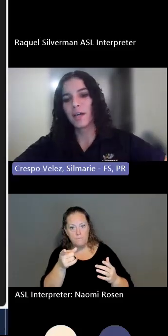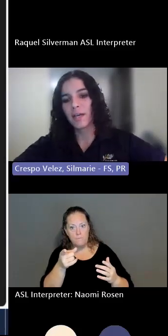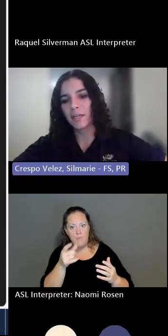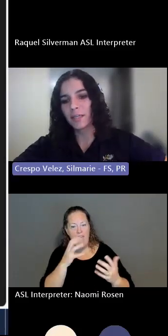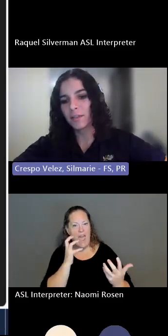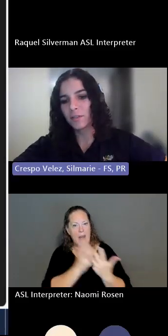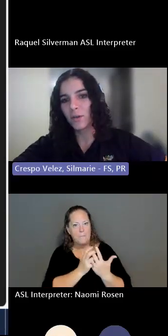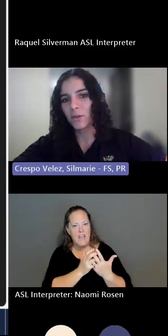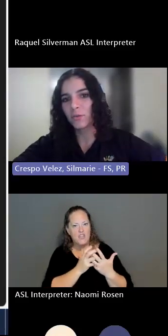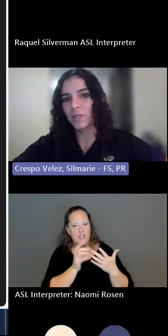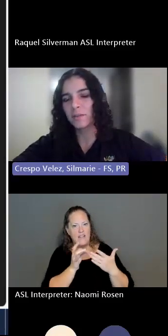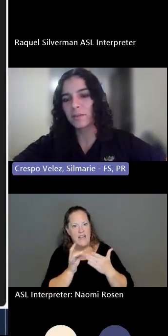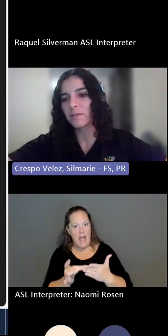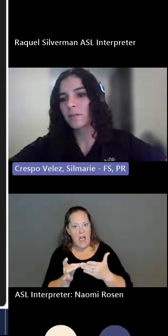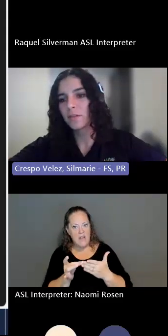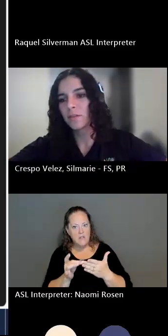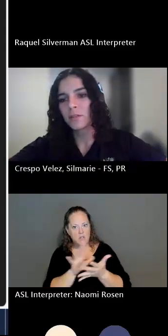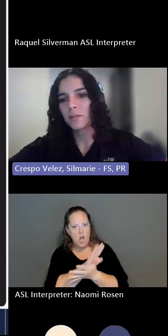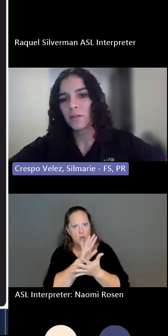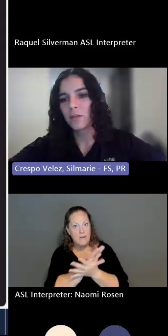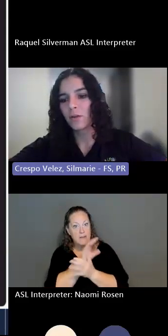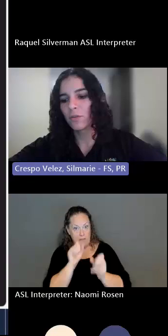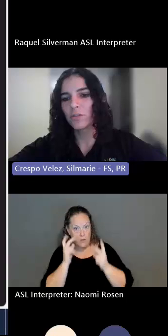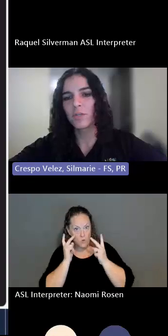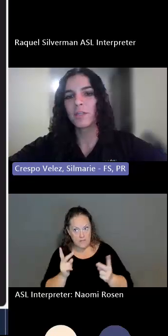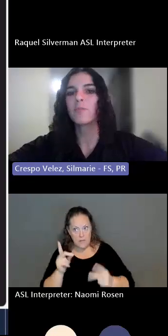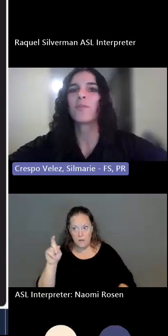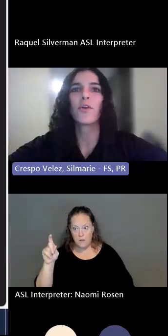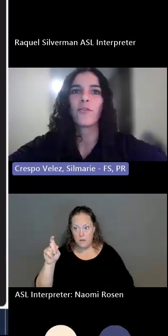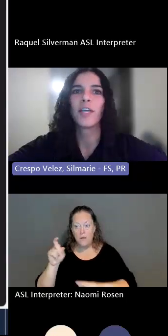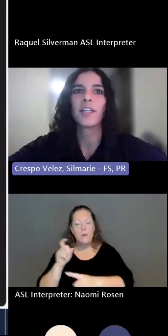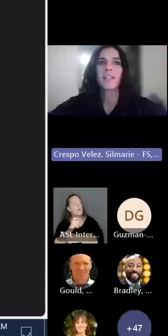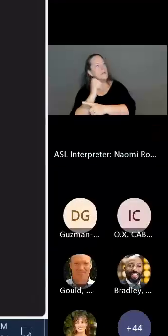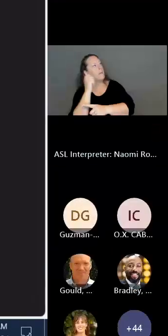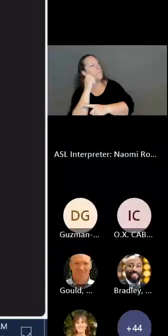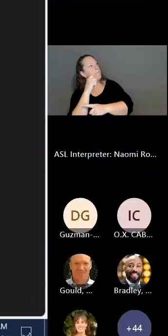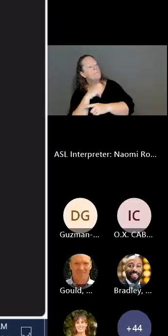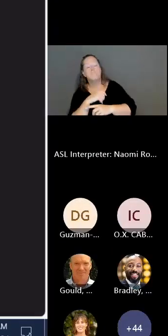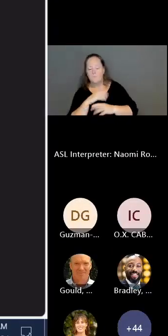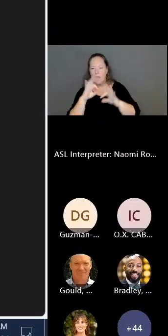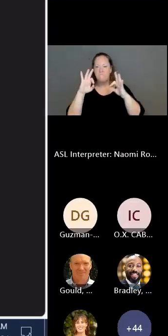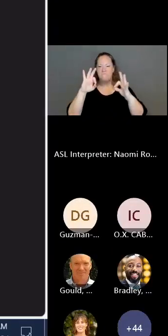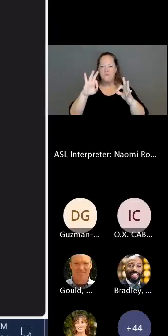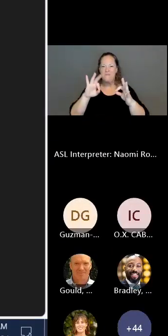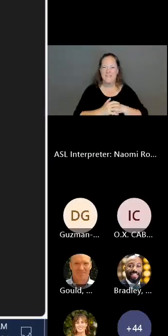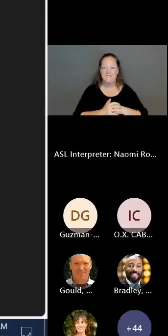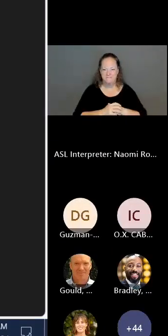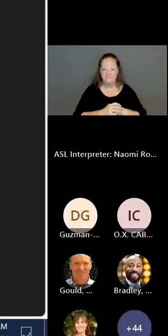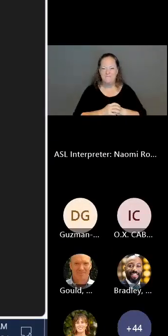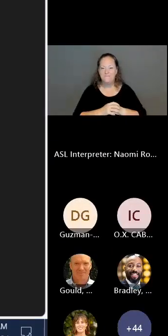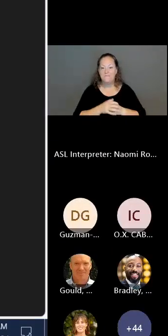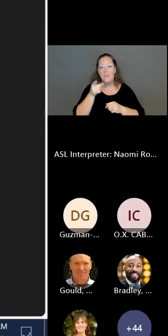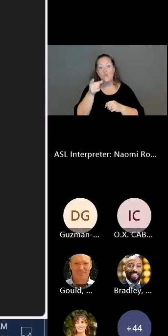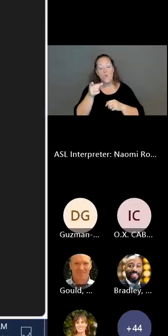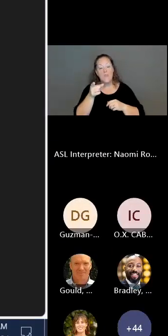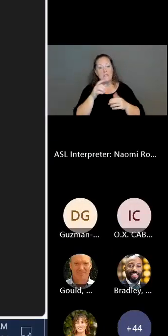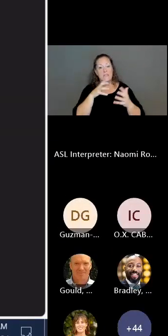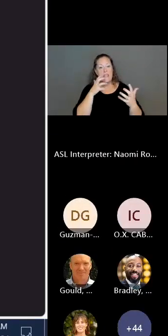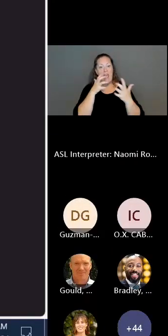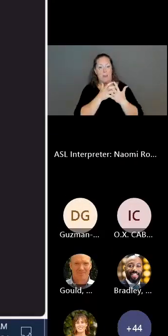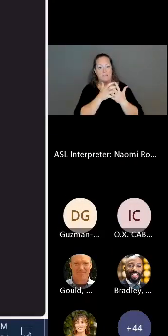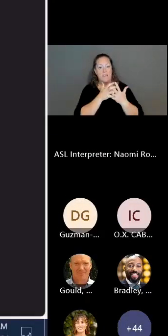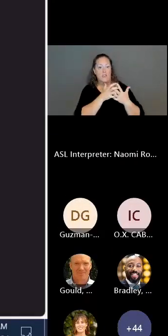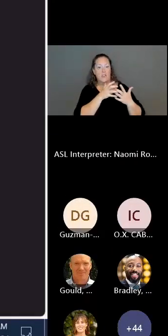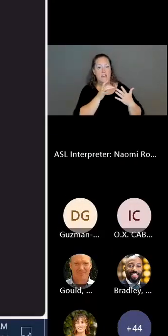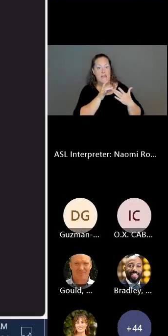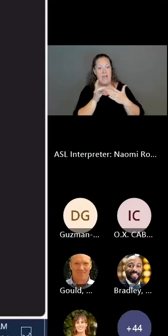adaptation guide document on the screen? Perfect. So this is the adaptation guide.